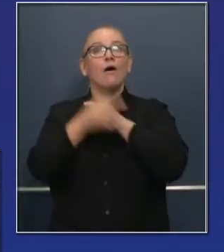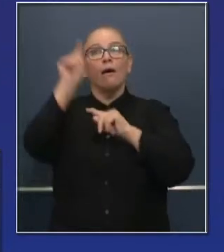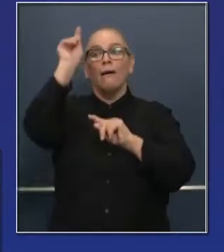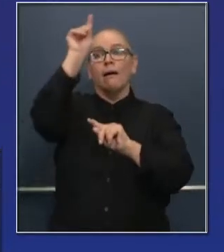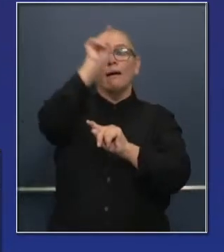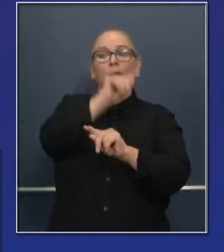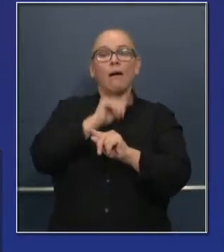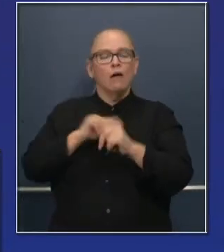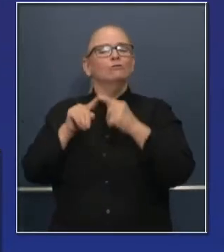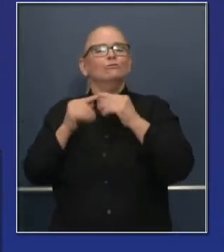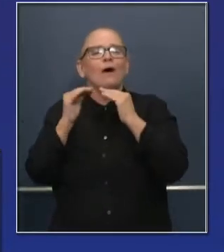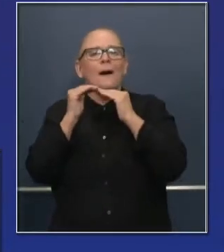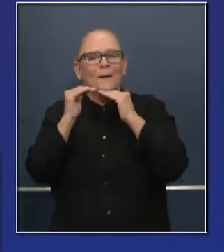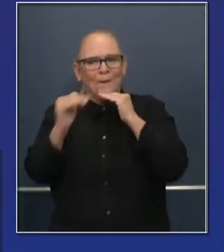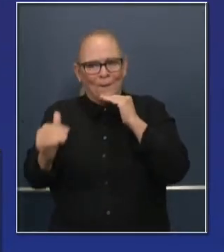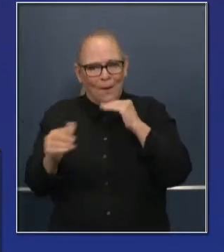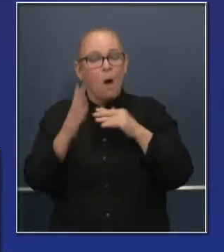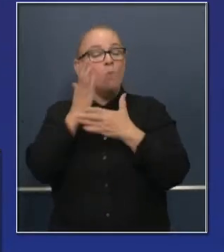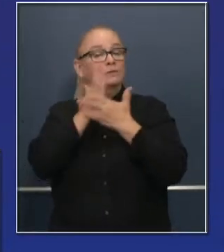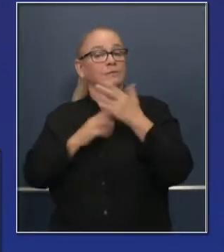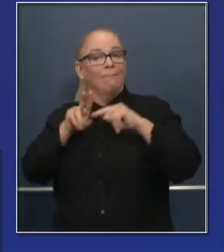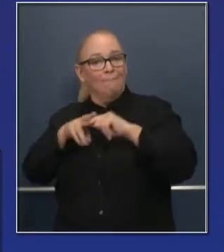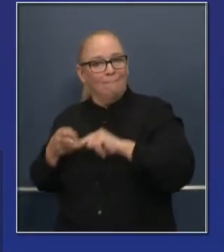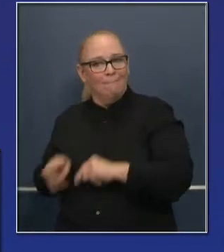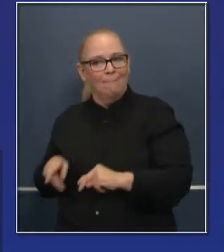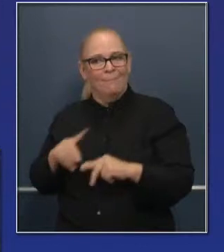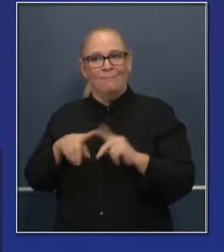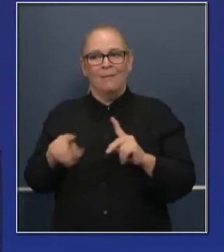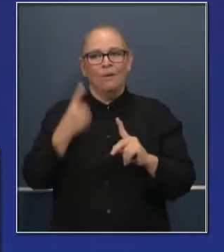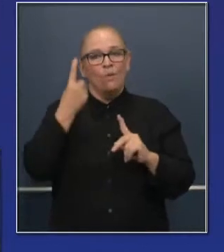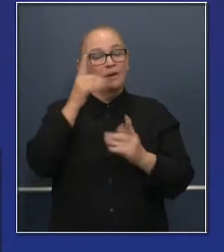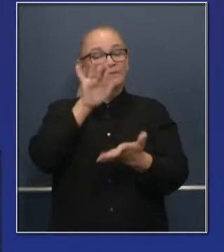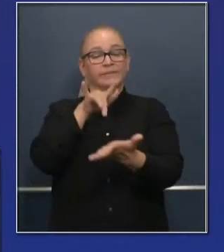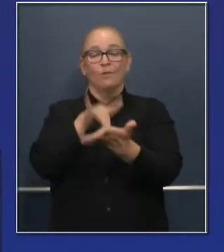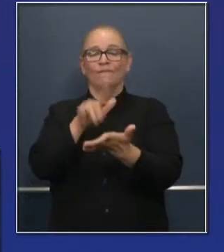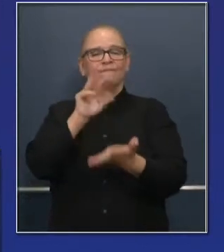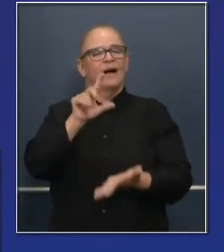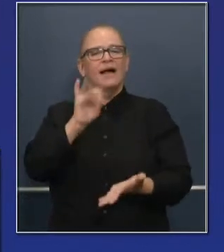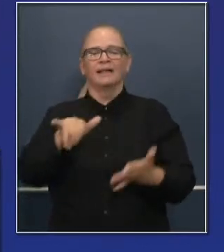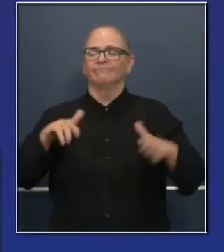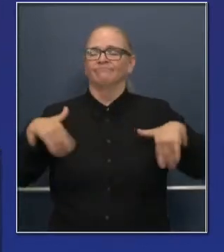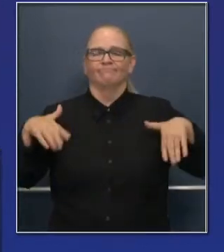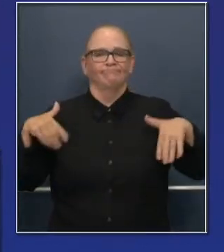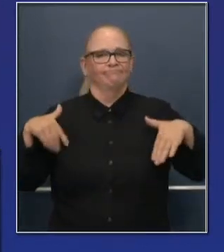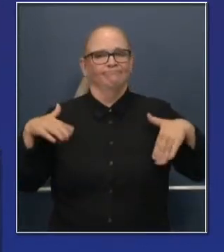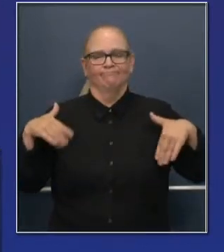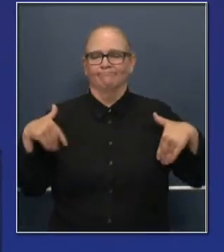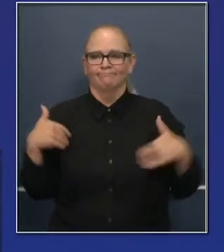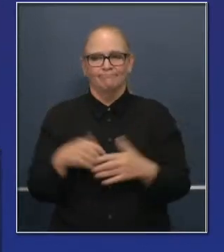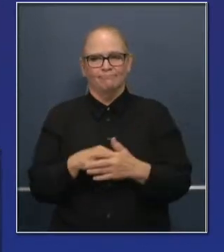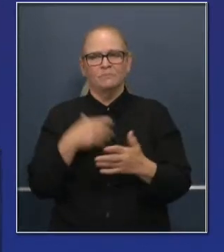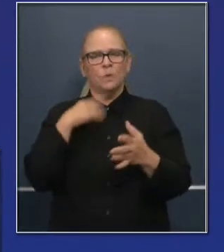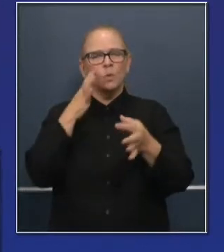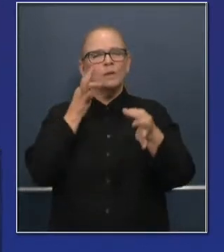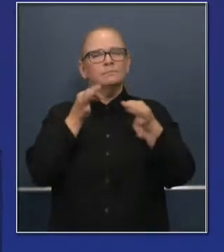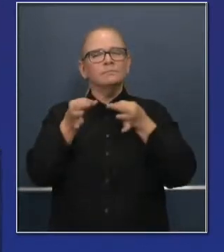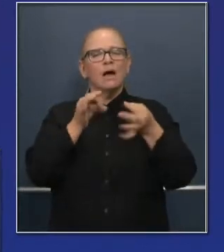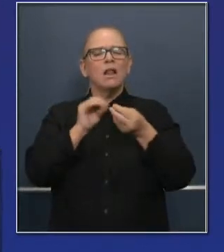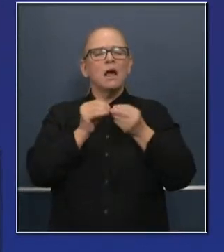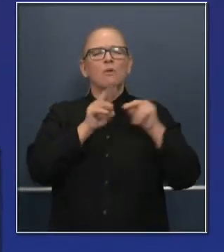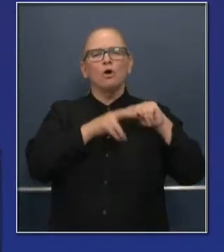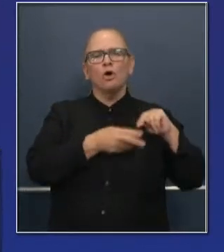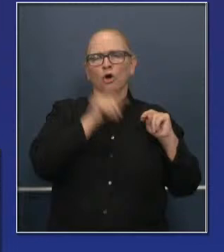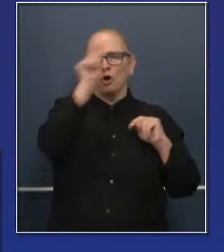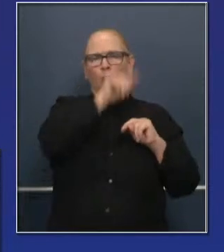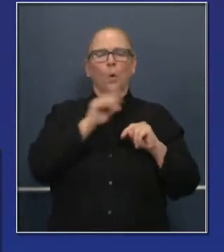moment when I make presentation, including some stabilization and some modest declines in Southern California. The Central